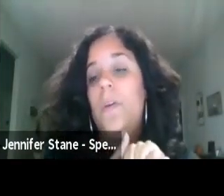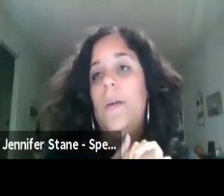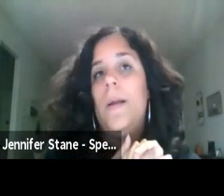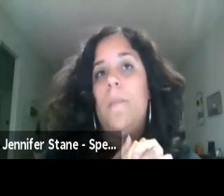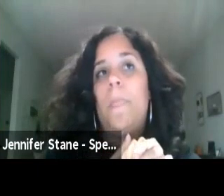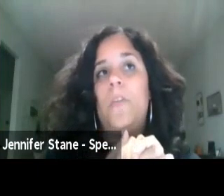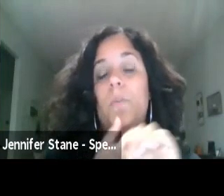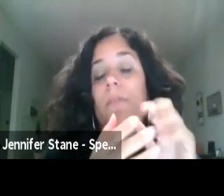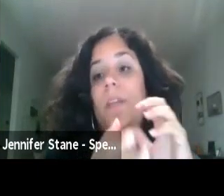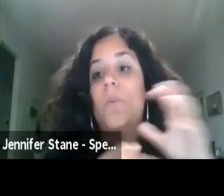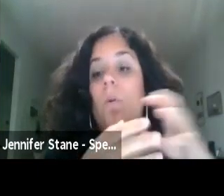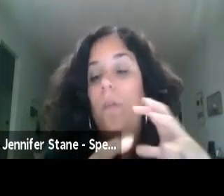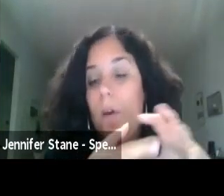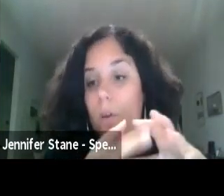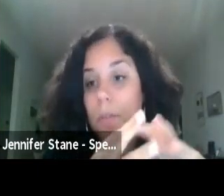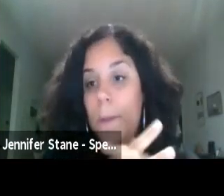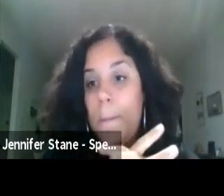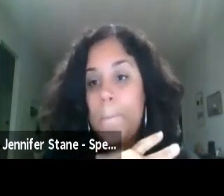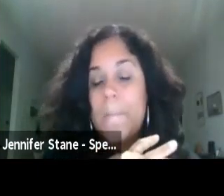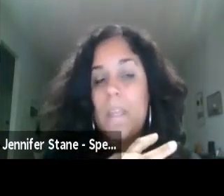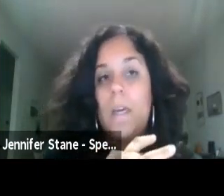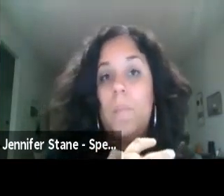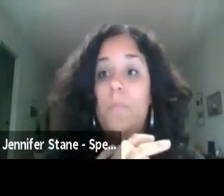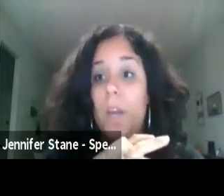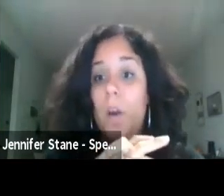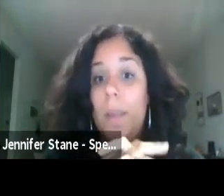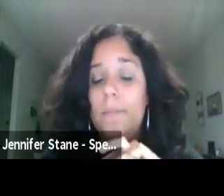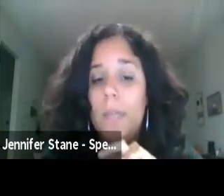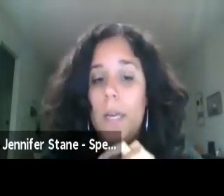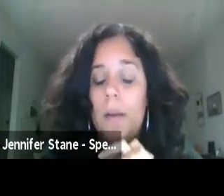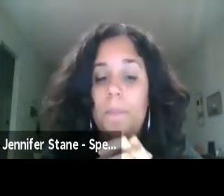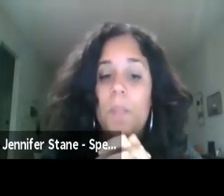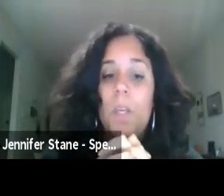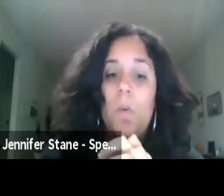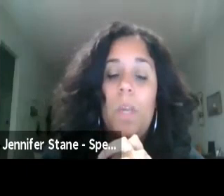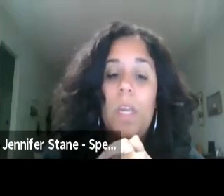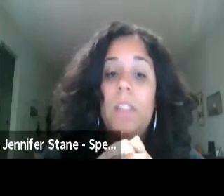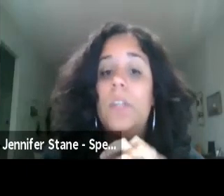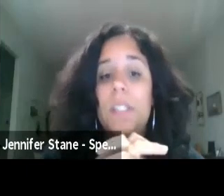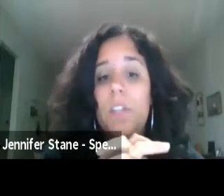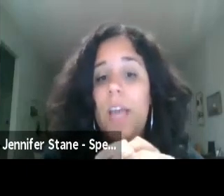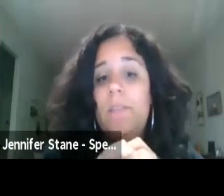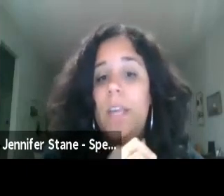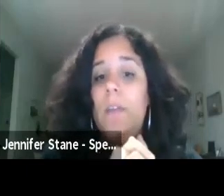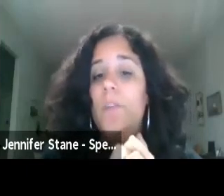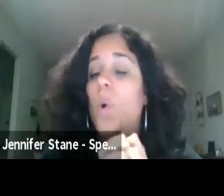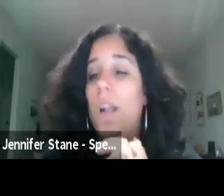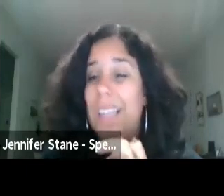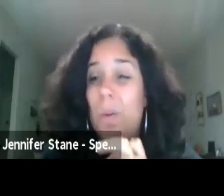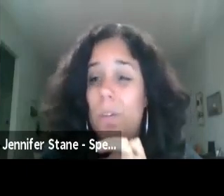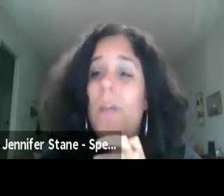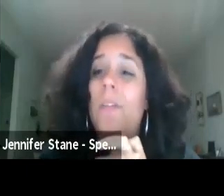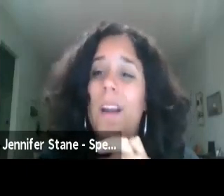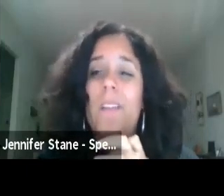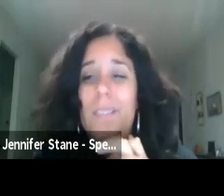keep sort of this oral health movement going? We still continue to advocate for